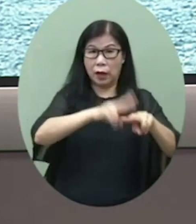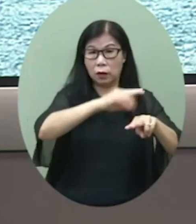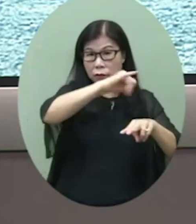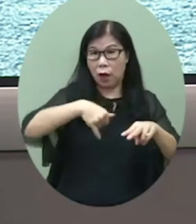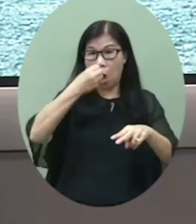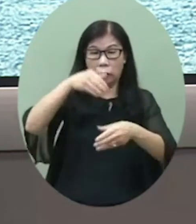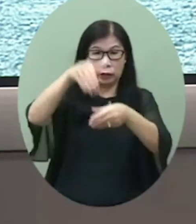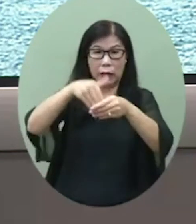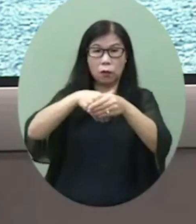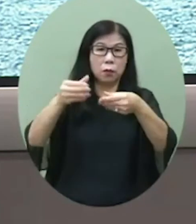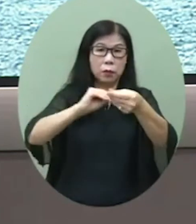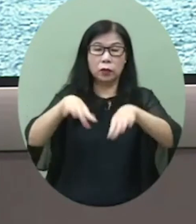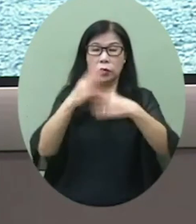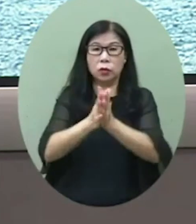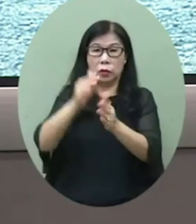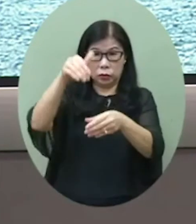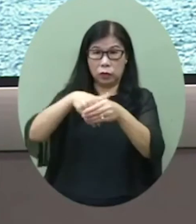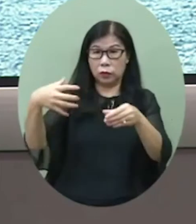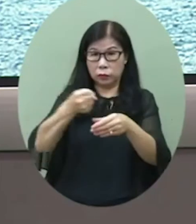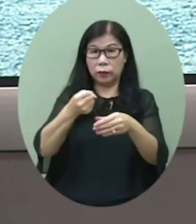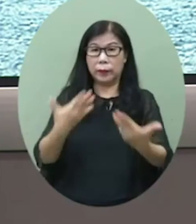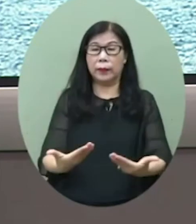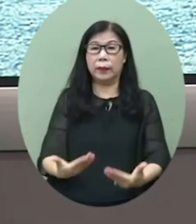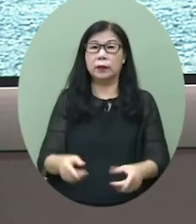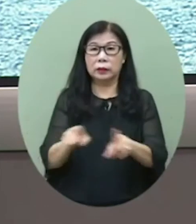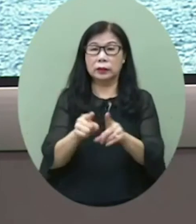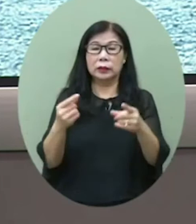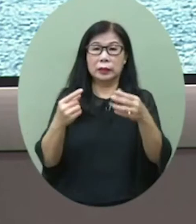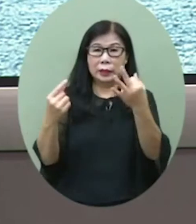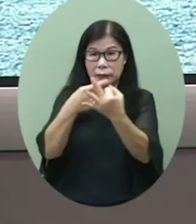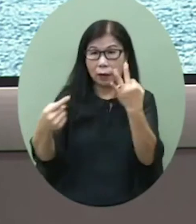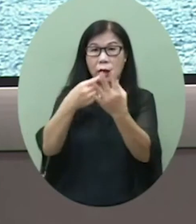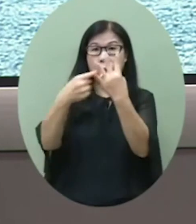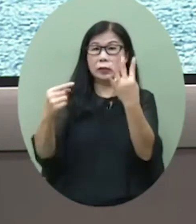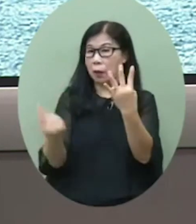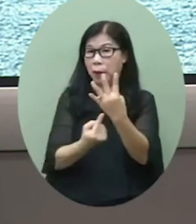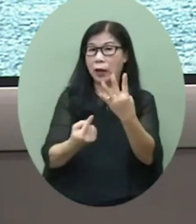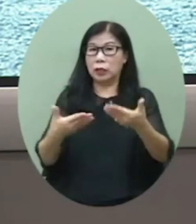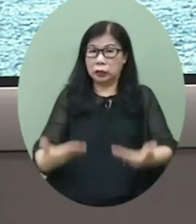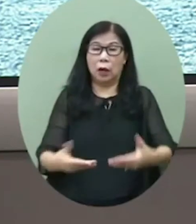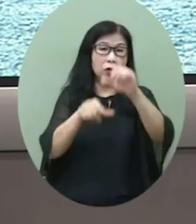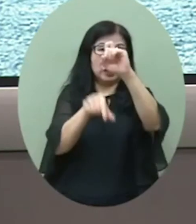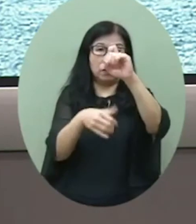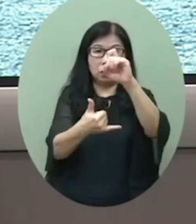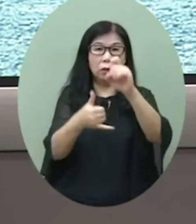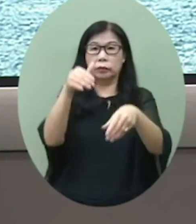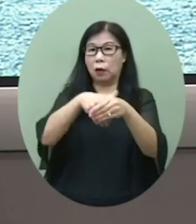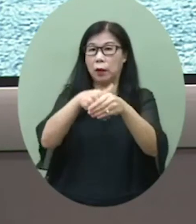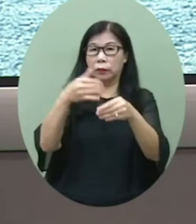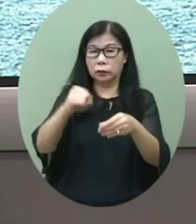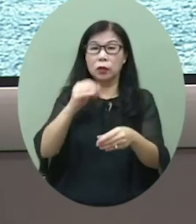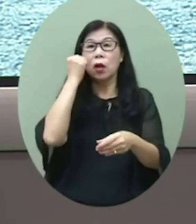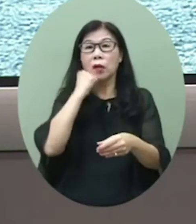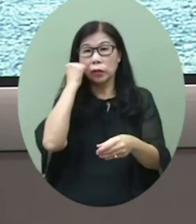of voters living on the mainland or working there or learning there, and there are many others stranded overseas as well, and they won't be able to come back to